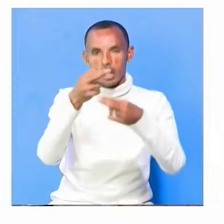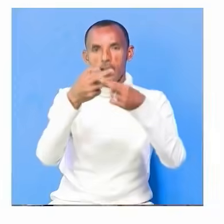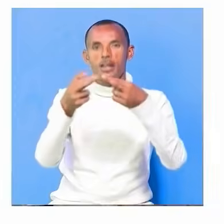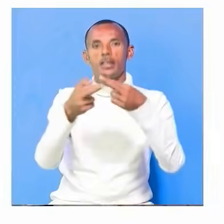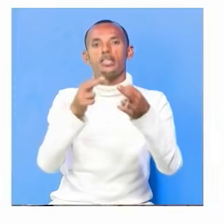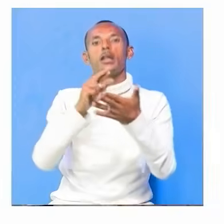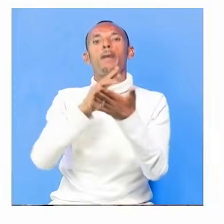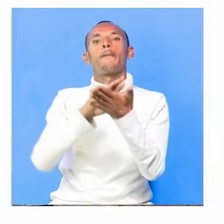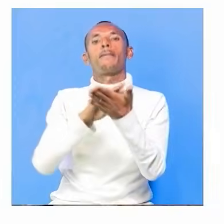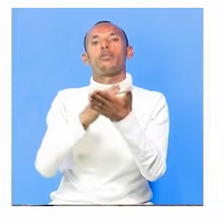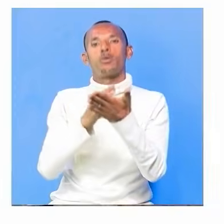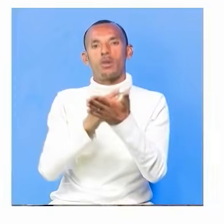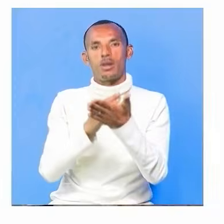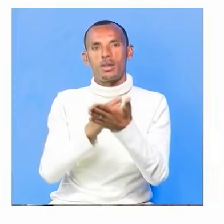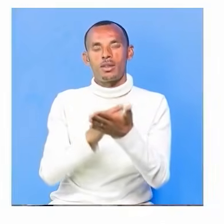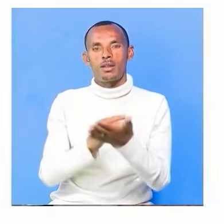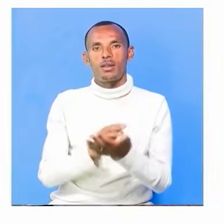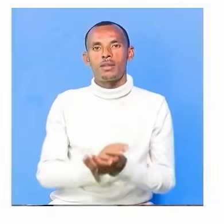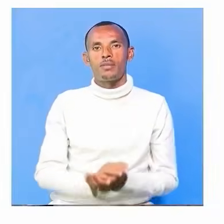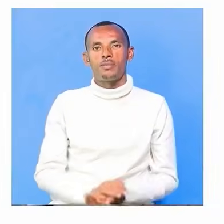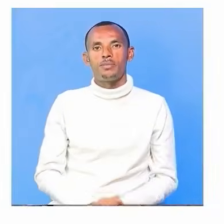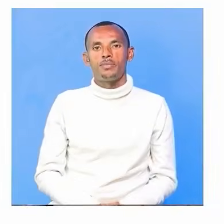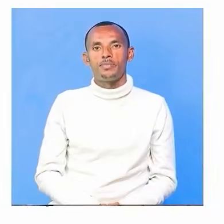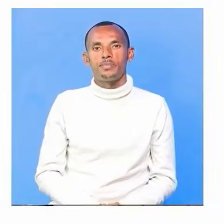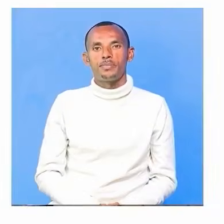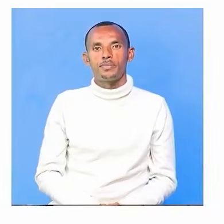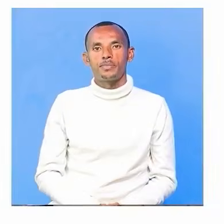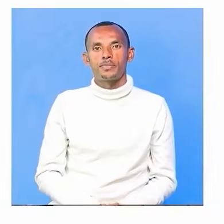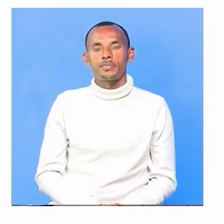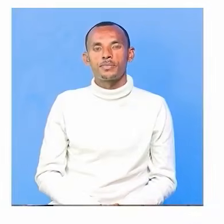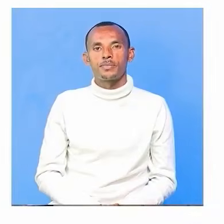The relation between